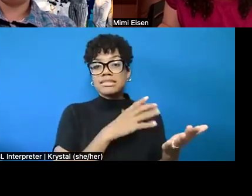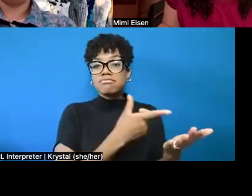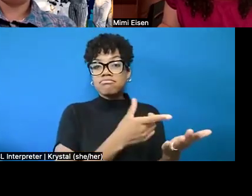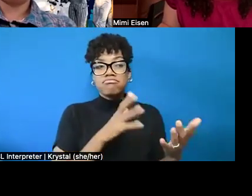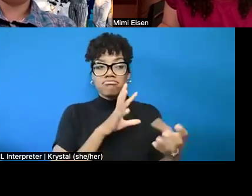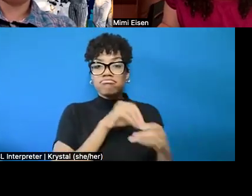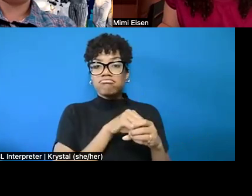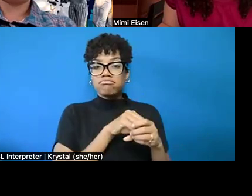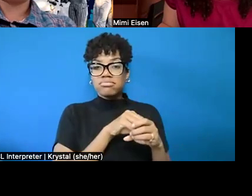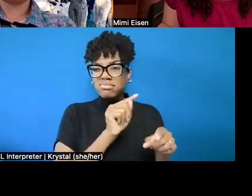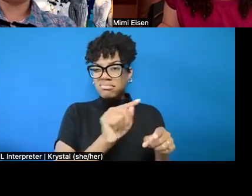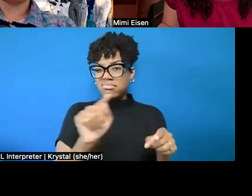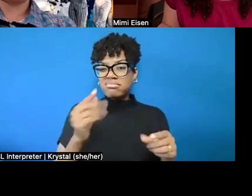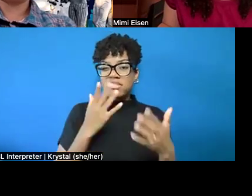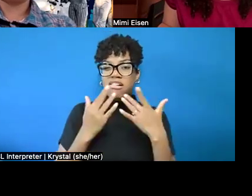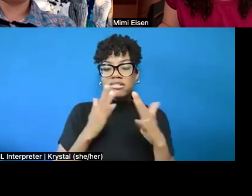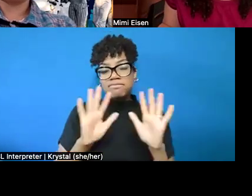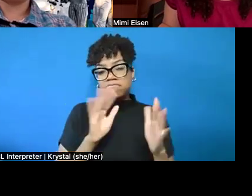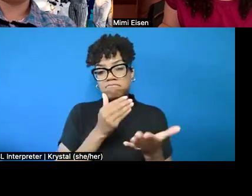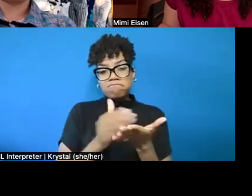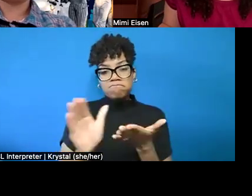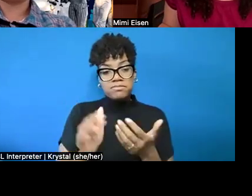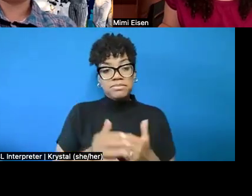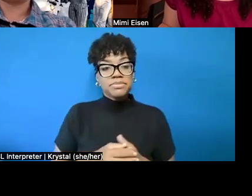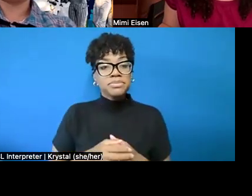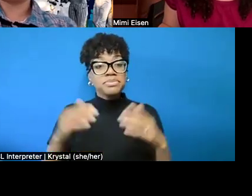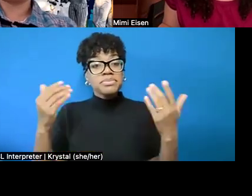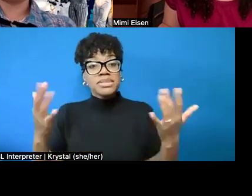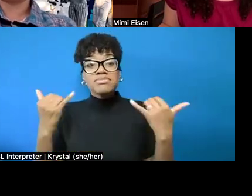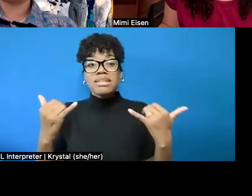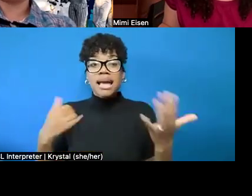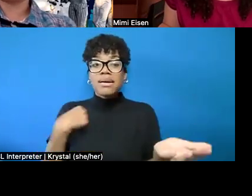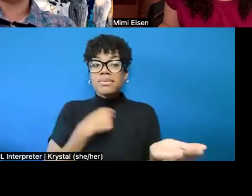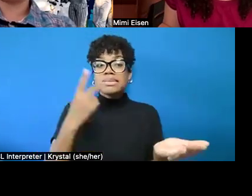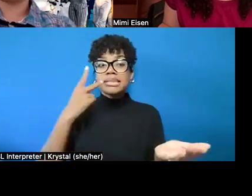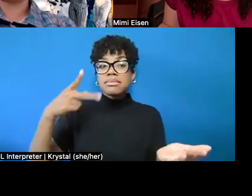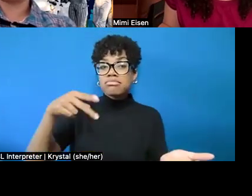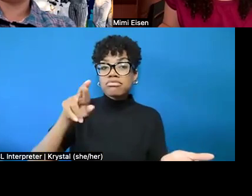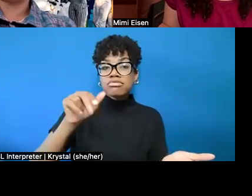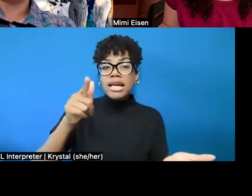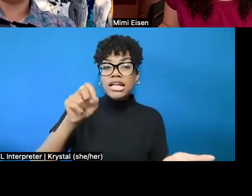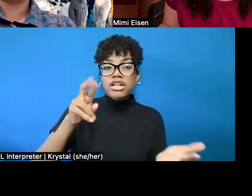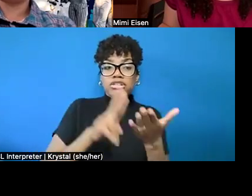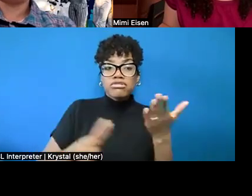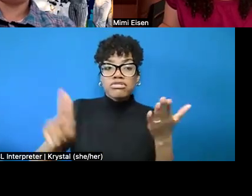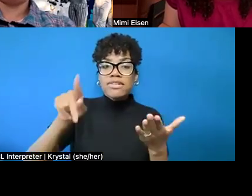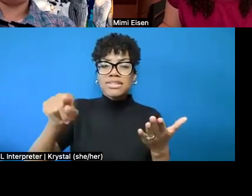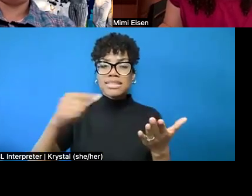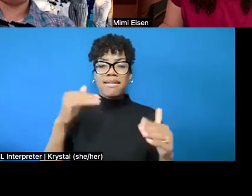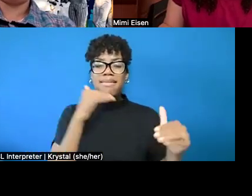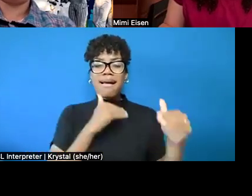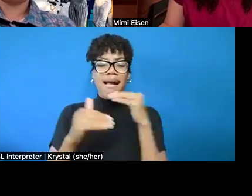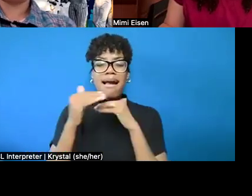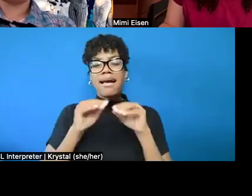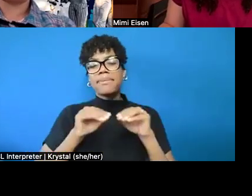the American Revolution and everything else, is we can't judge the founding fathers from